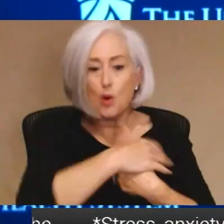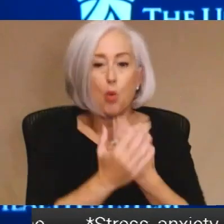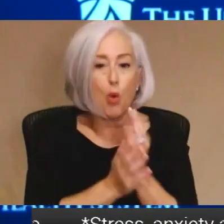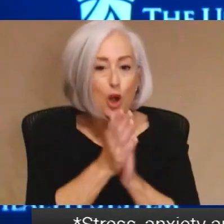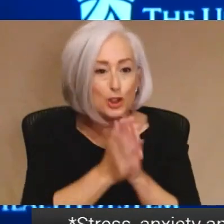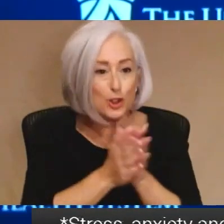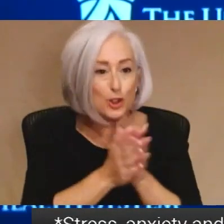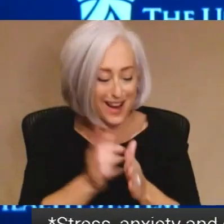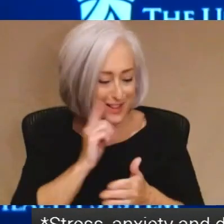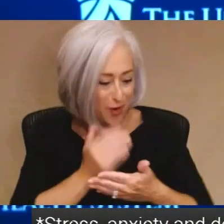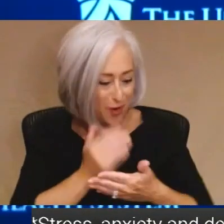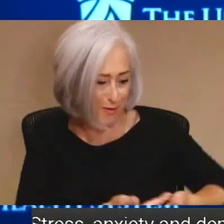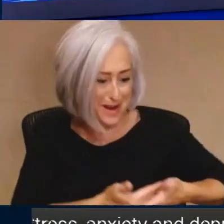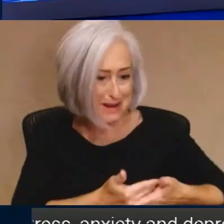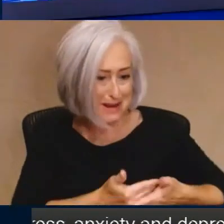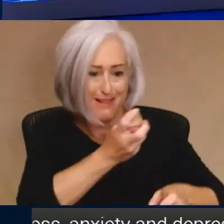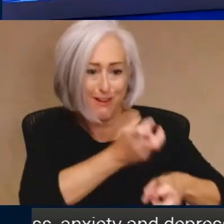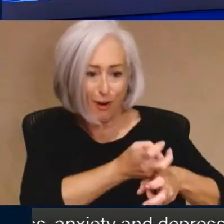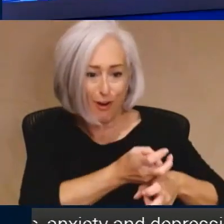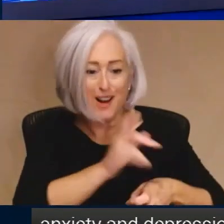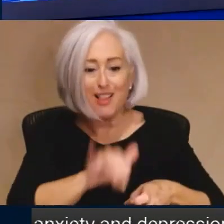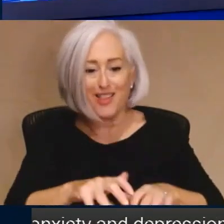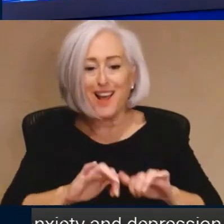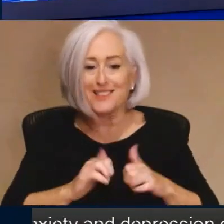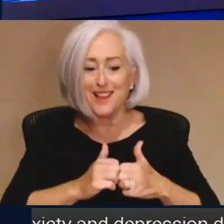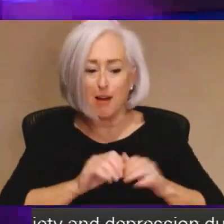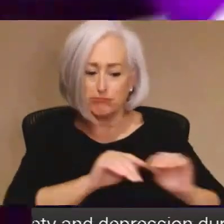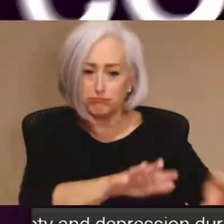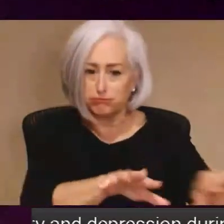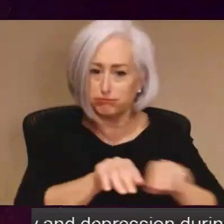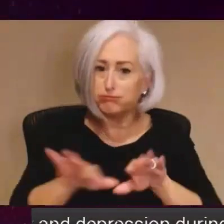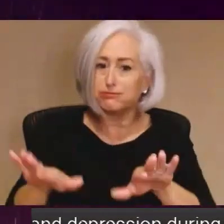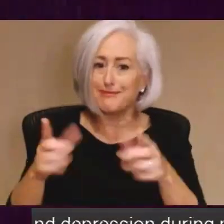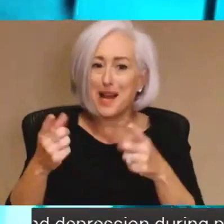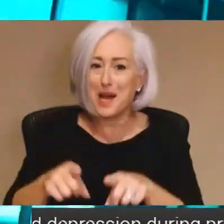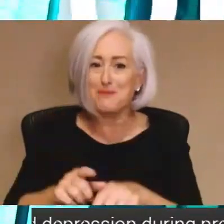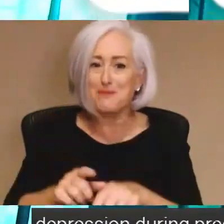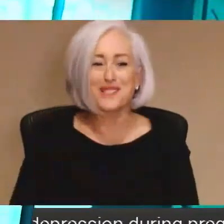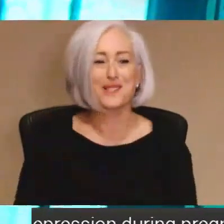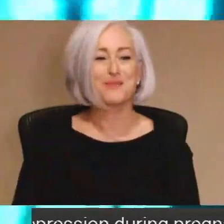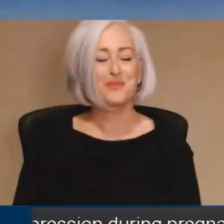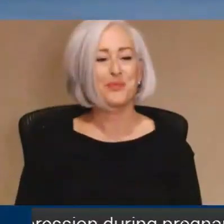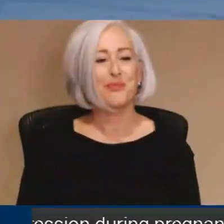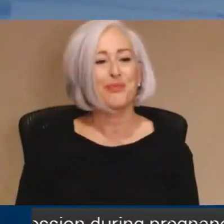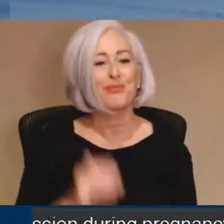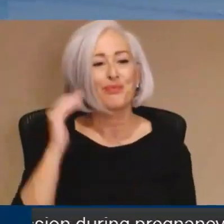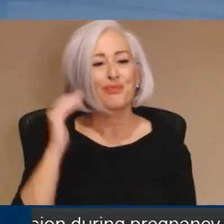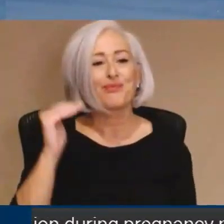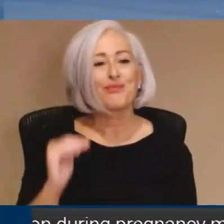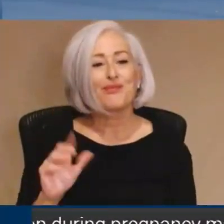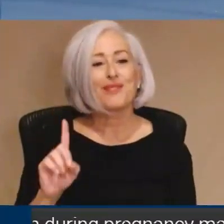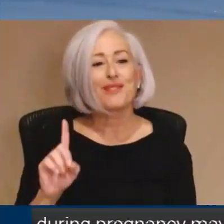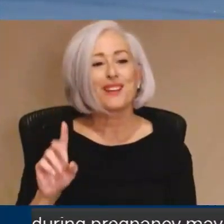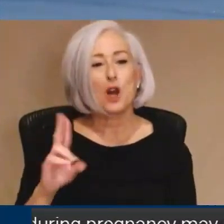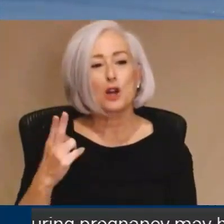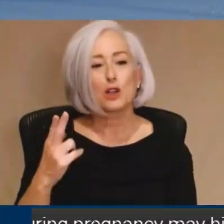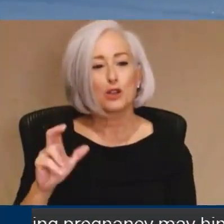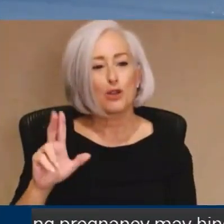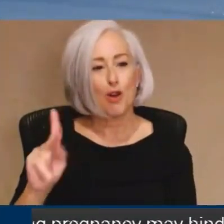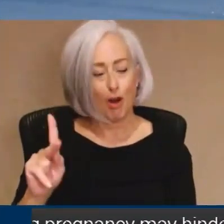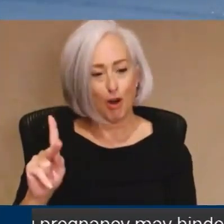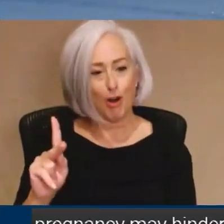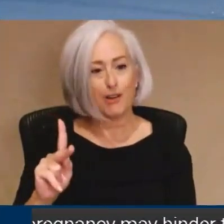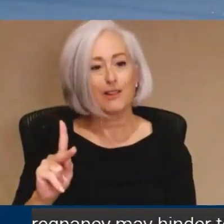things spread. All right, so I want to get to our COVID count. Dr. Dana Hawkinson joining us now with that. Mm-hmm. Yeah. Do you have our numbers